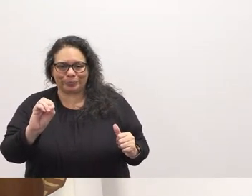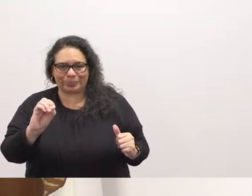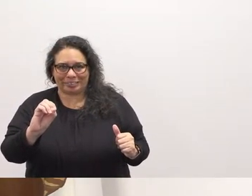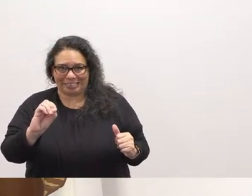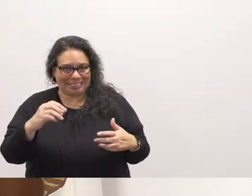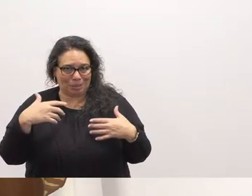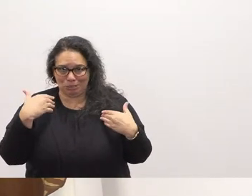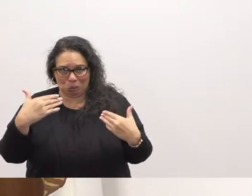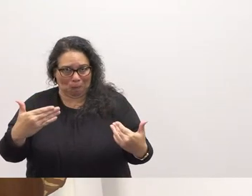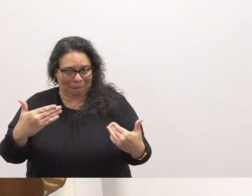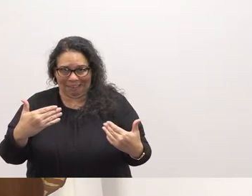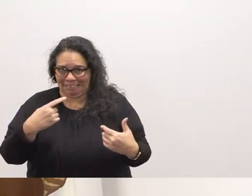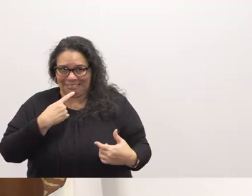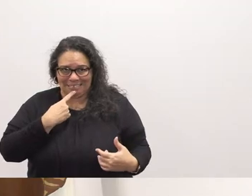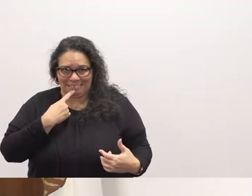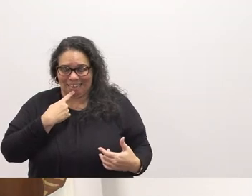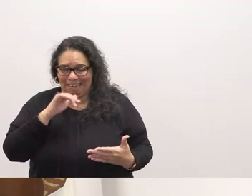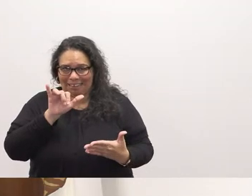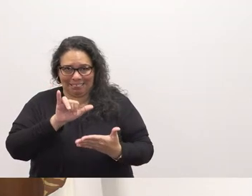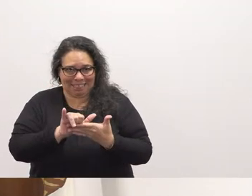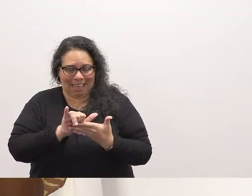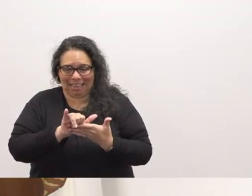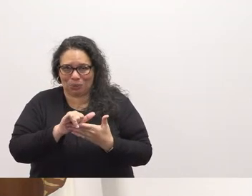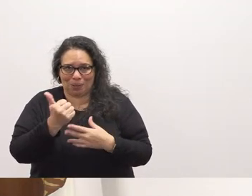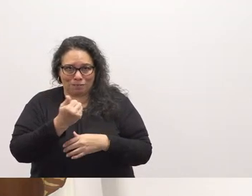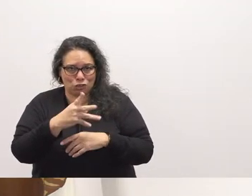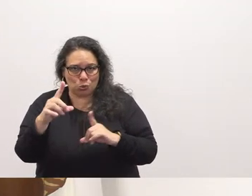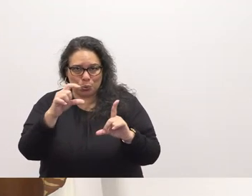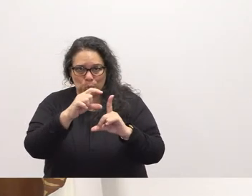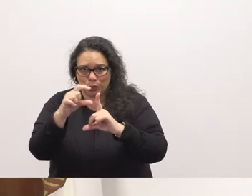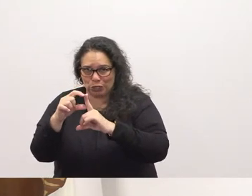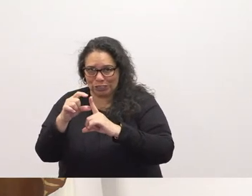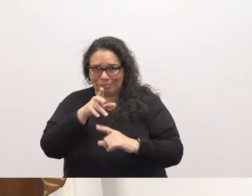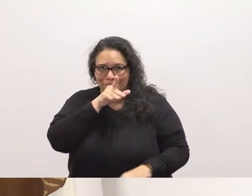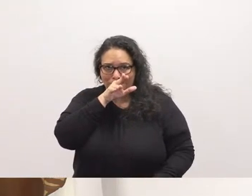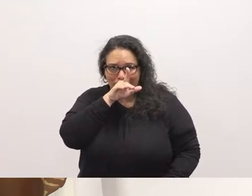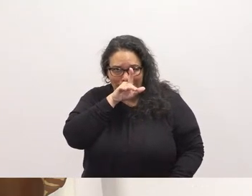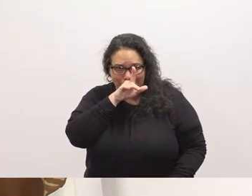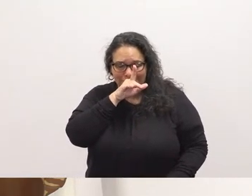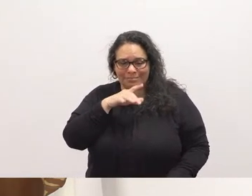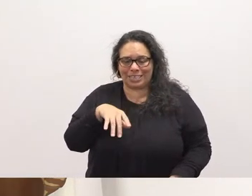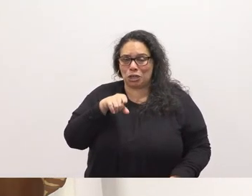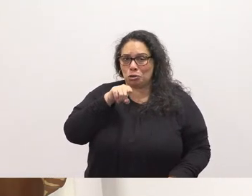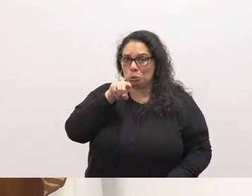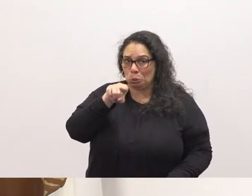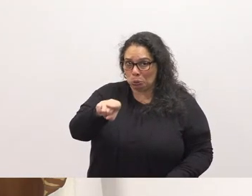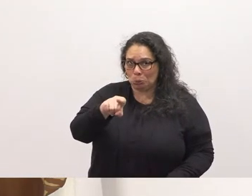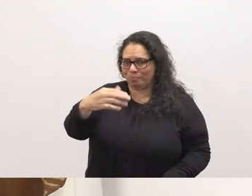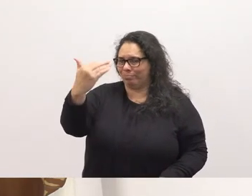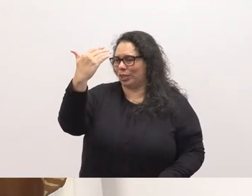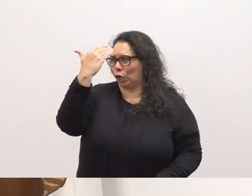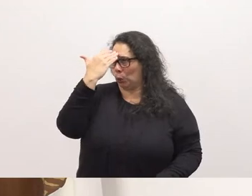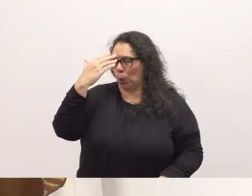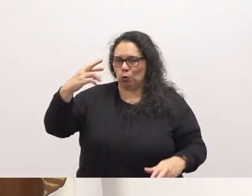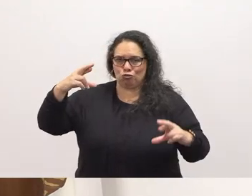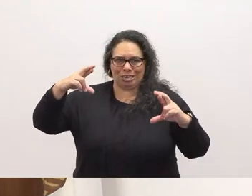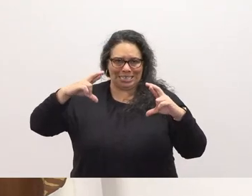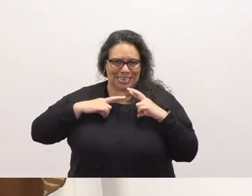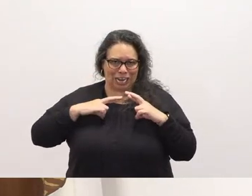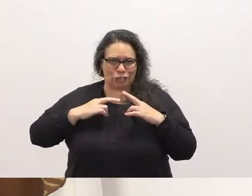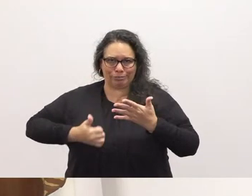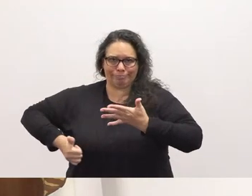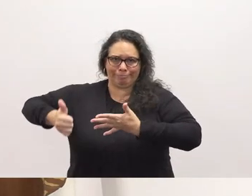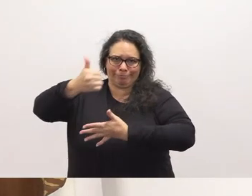I'm just going to say that we have a few words. You are, as you know, retiring as the